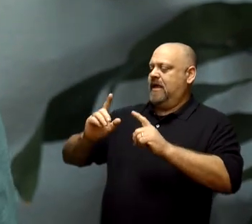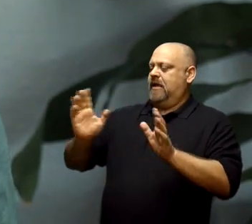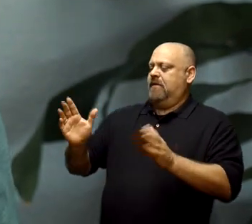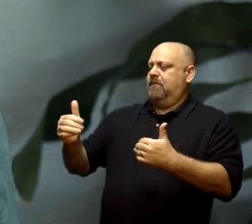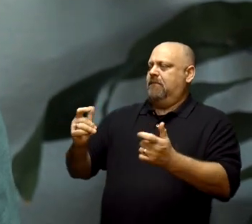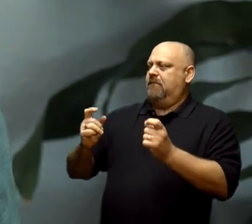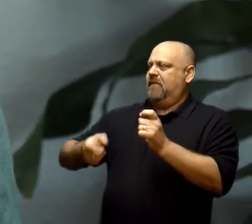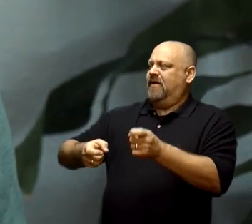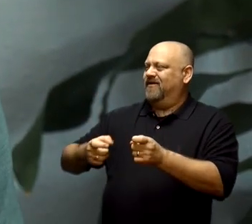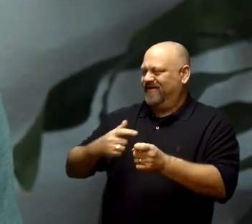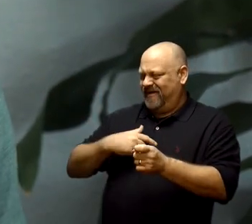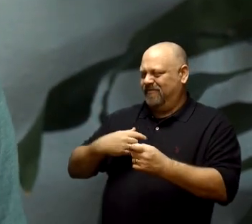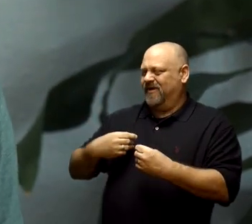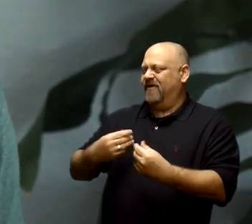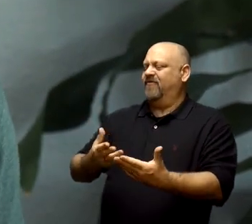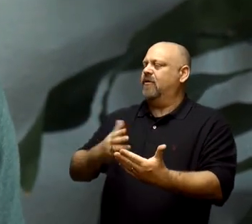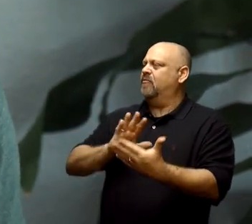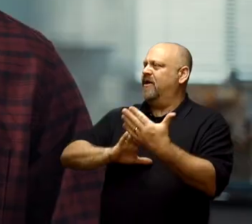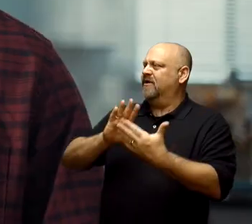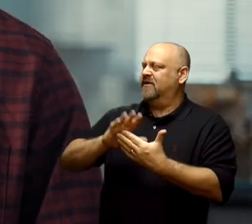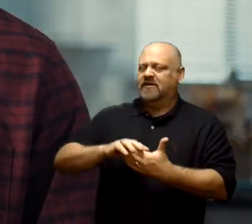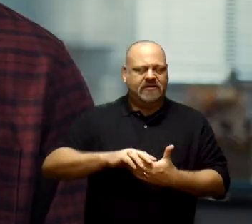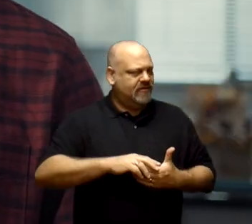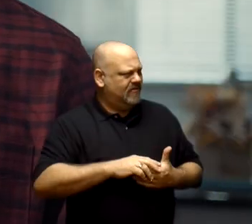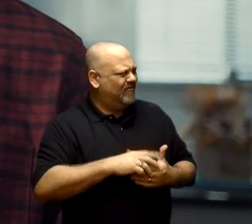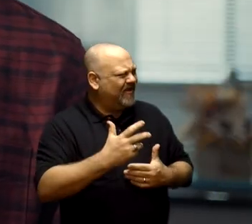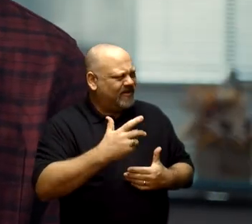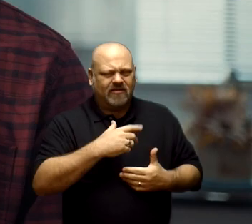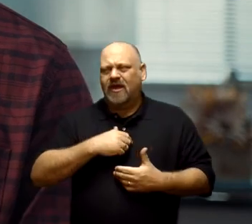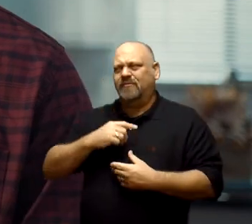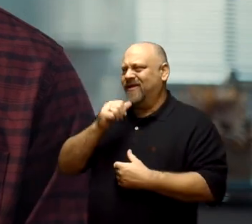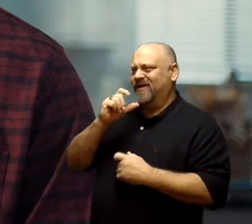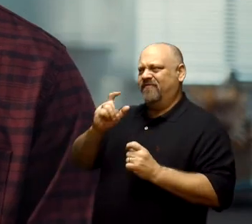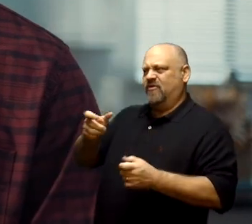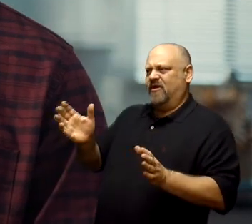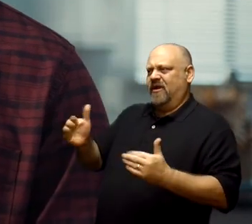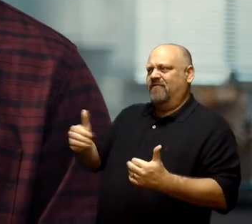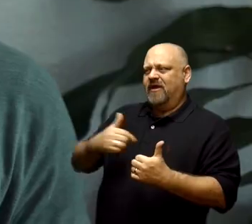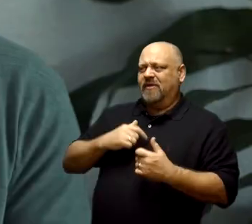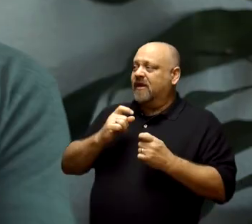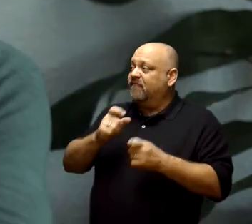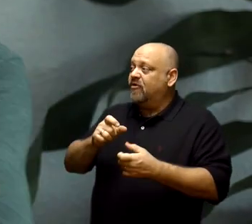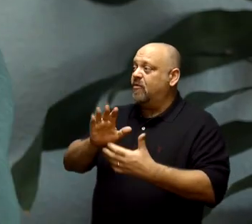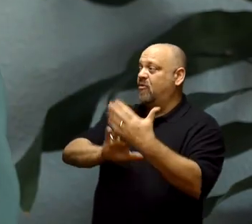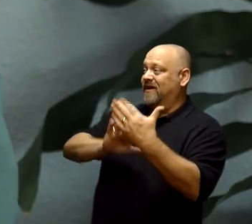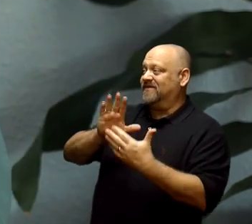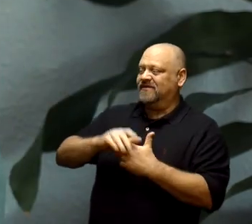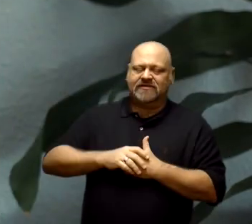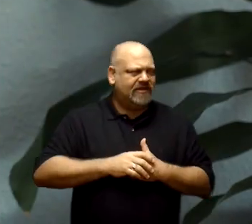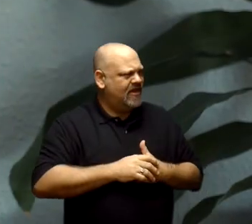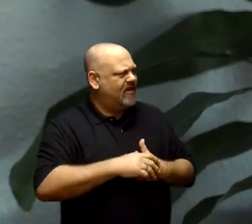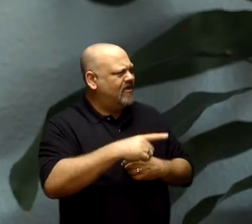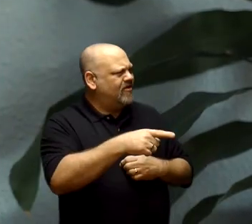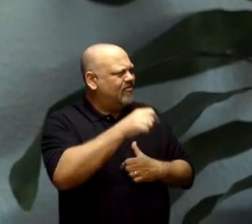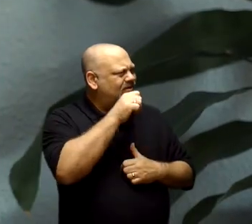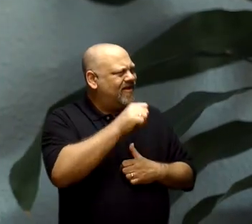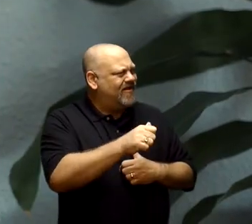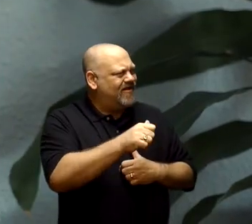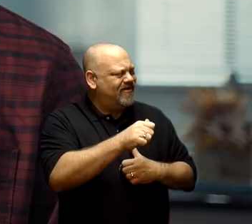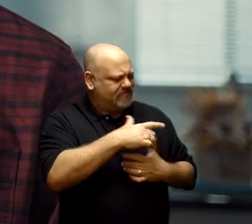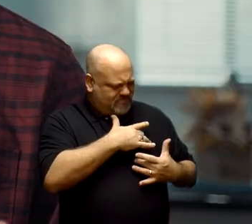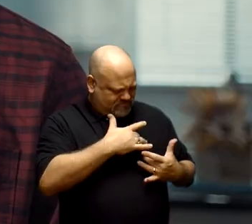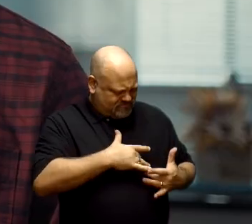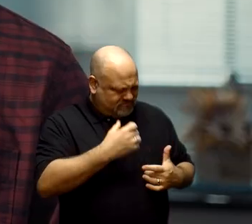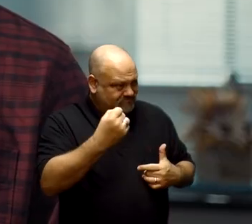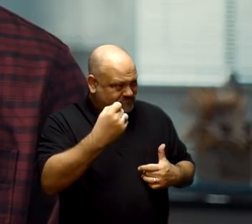her any presents. I'm giving her presents. So, let me get this straight. For Valentine's Day, you're not getting her any presents with a T.